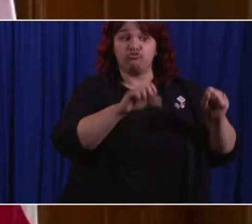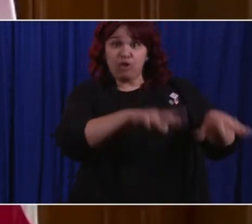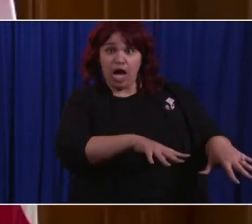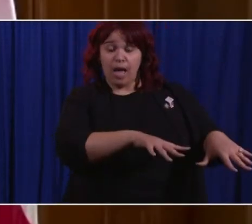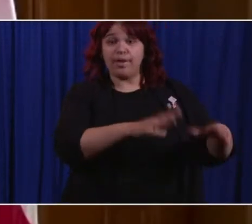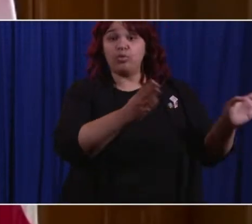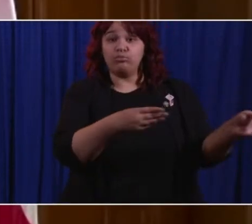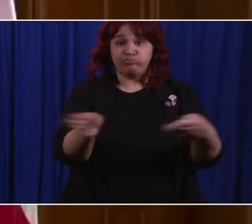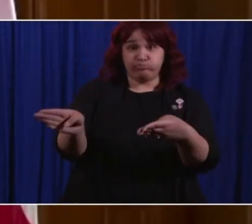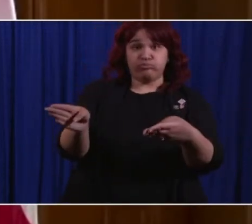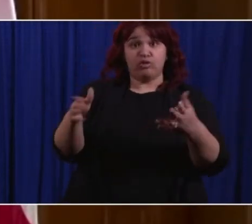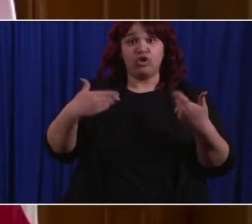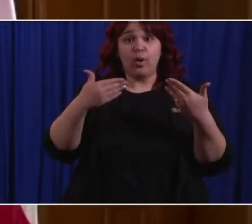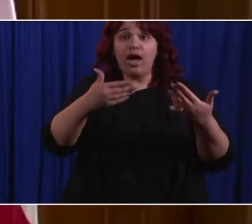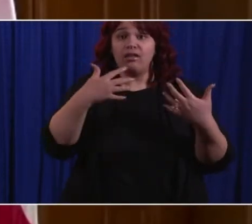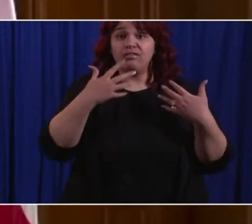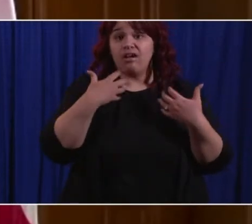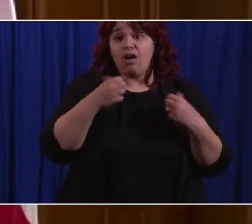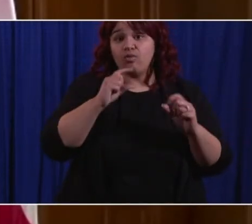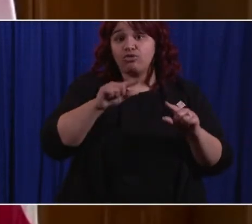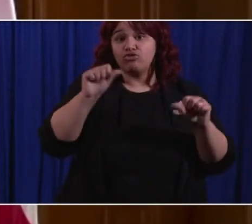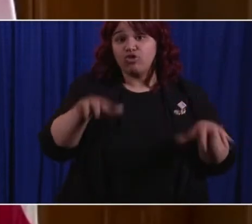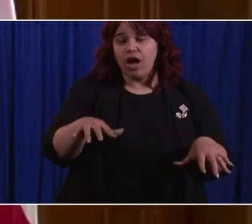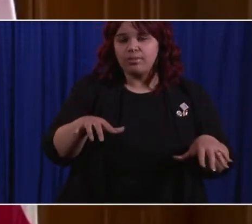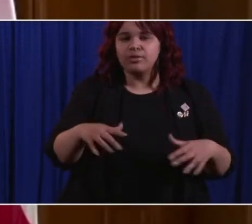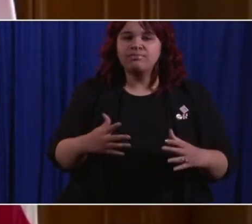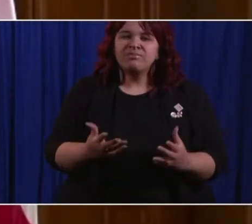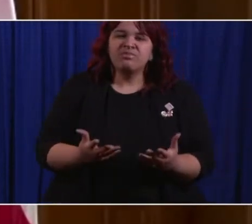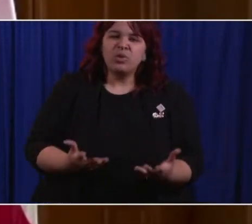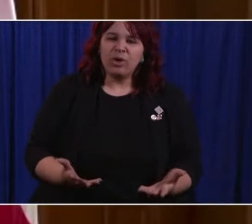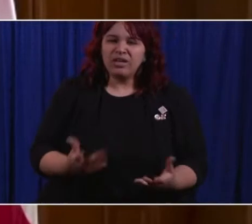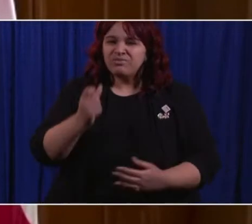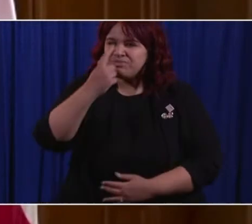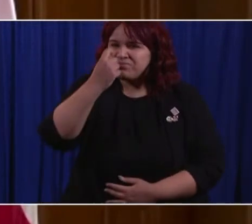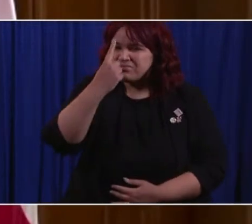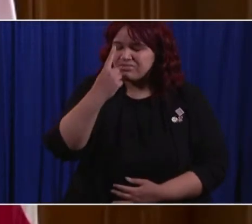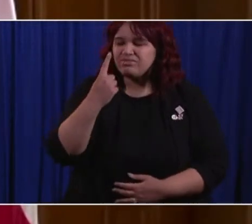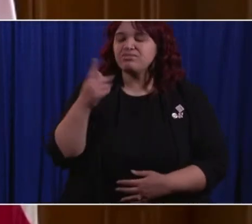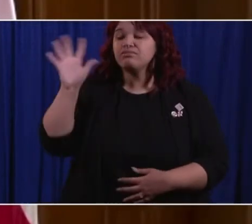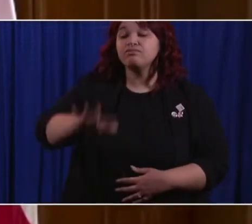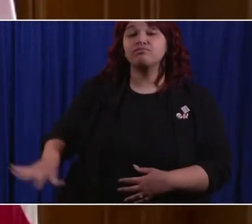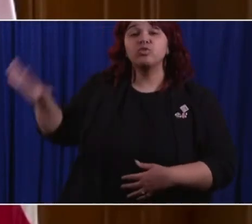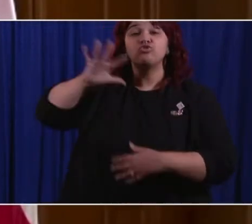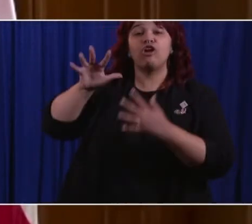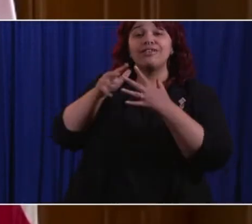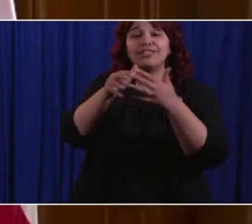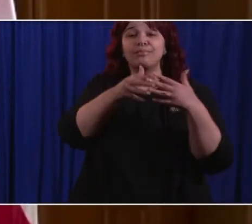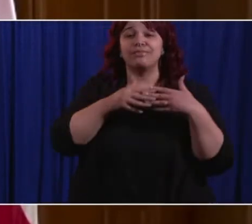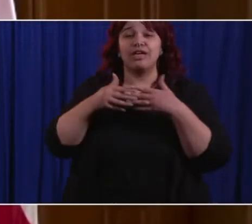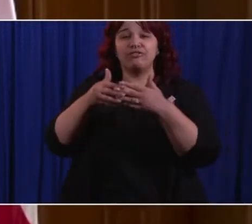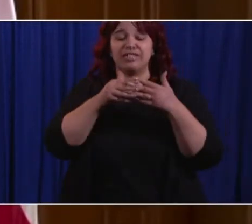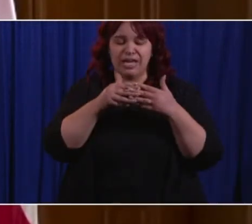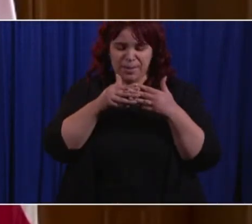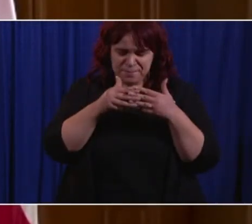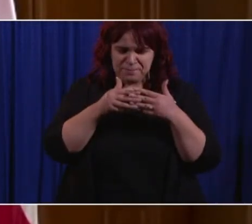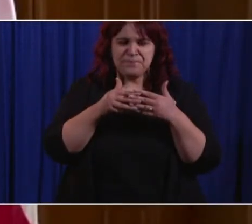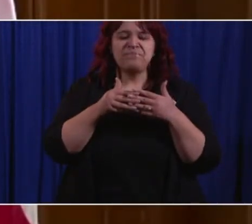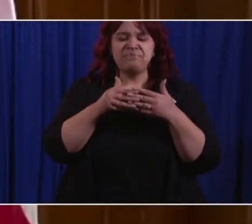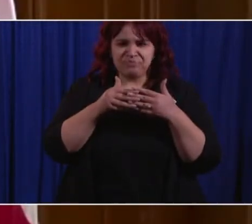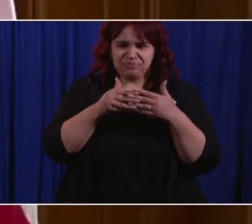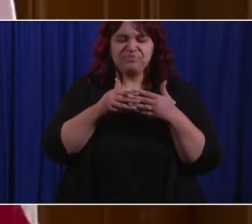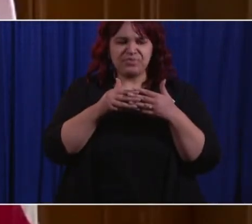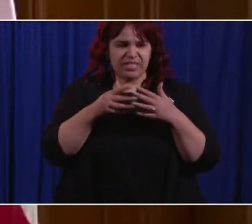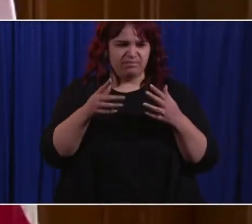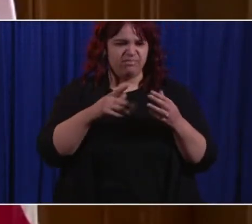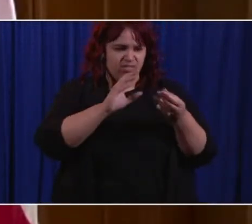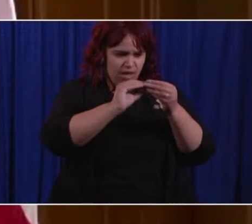nationally. We picked the 50 after consultation with experts to